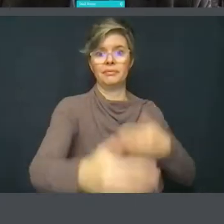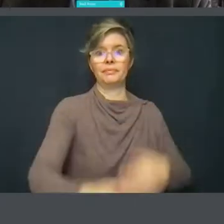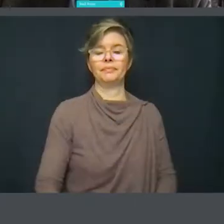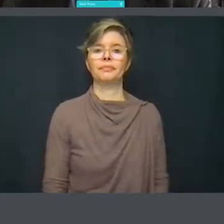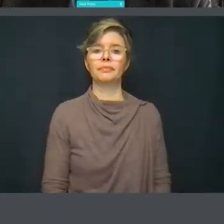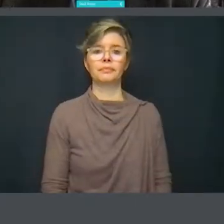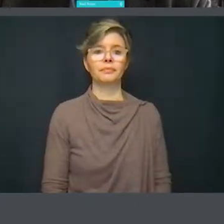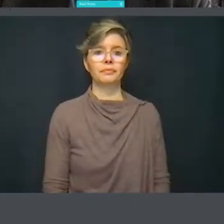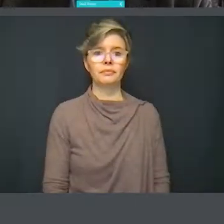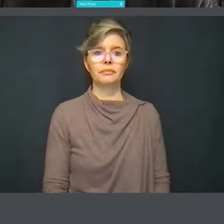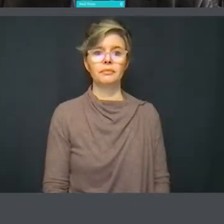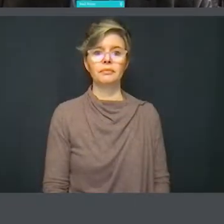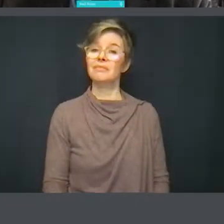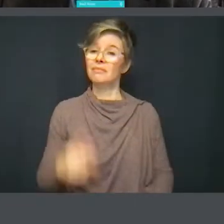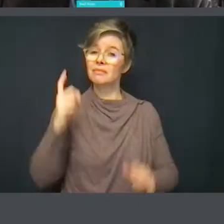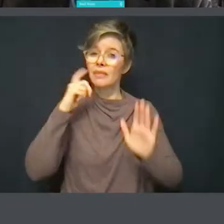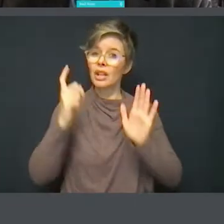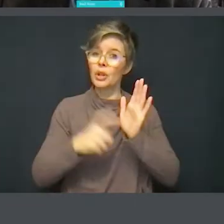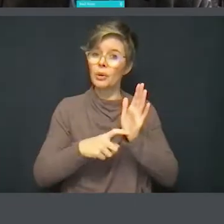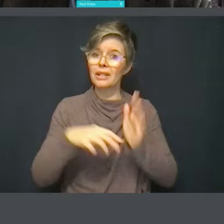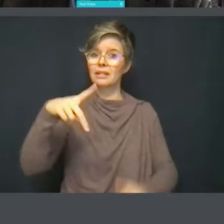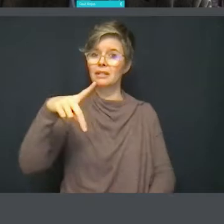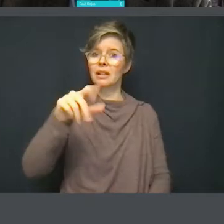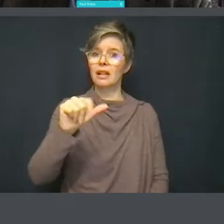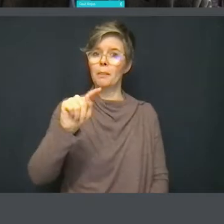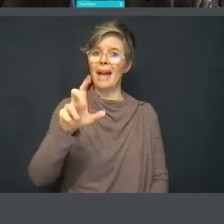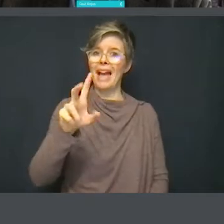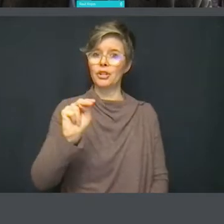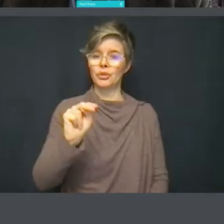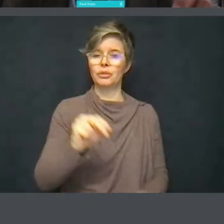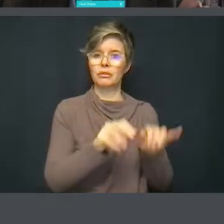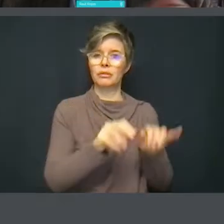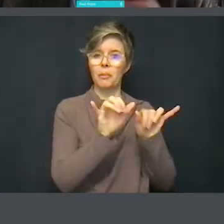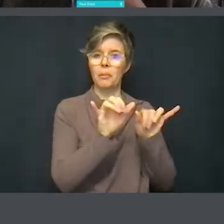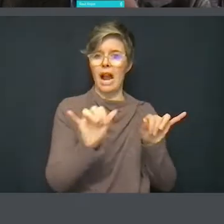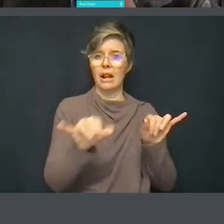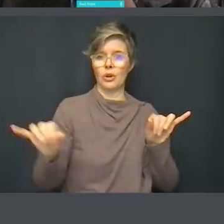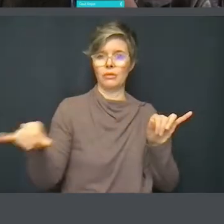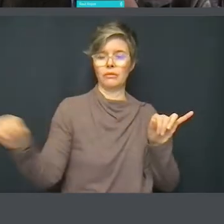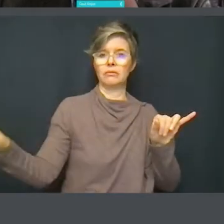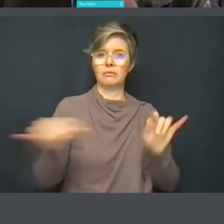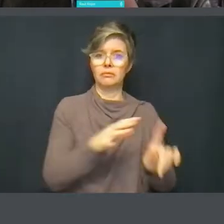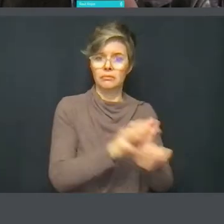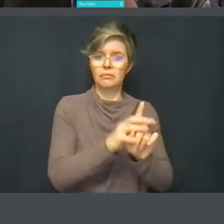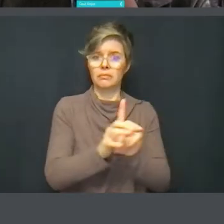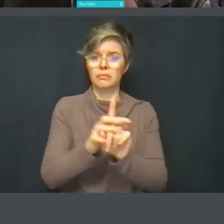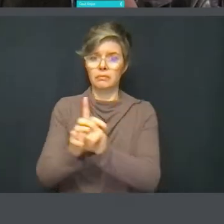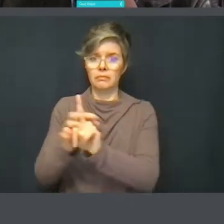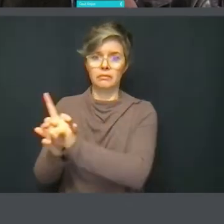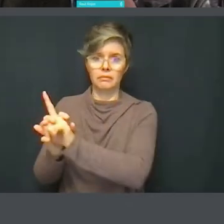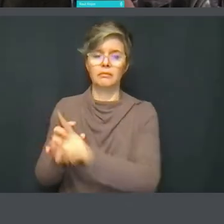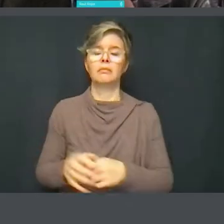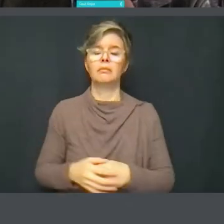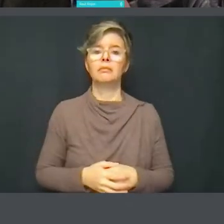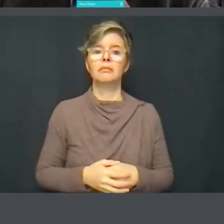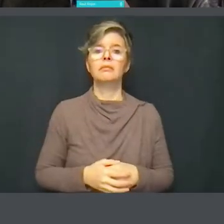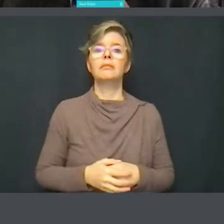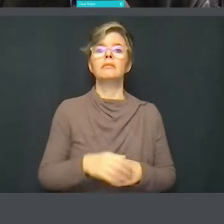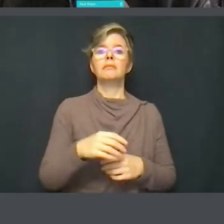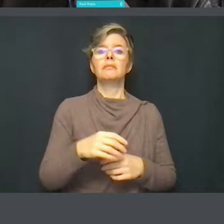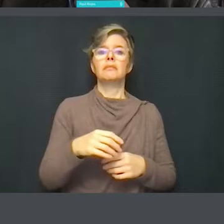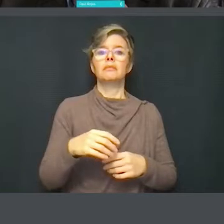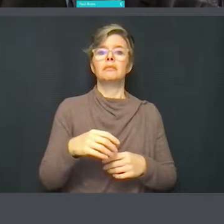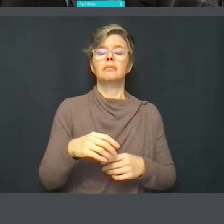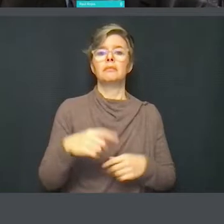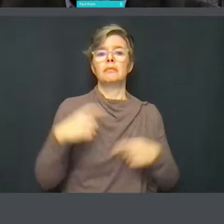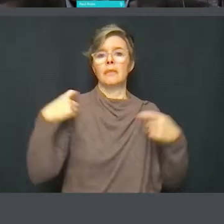patterns here seem to be really clear, right? I think one is that both the Hispanic and the Asian American